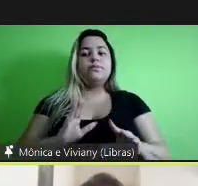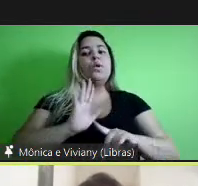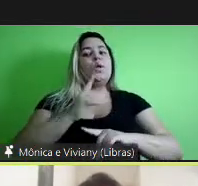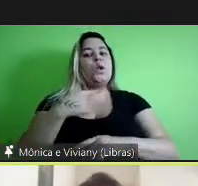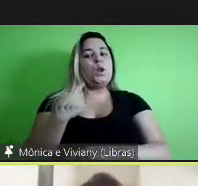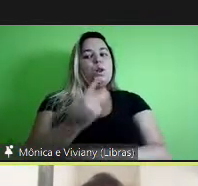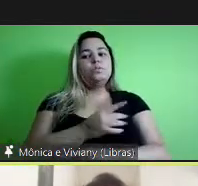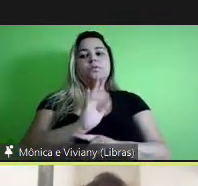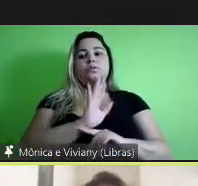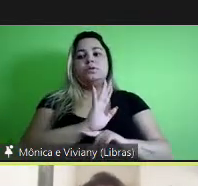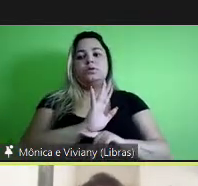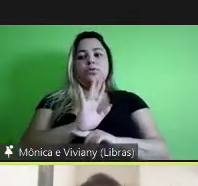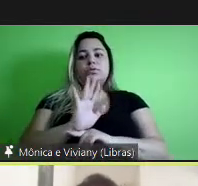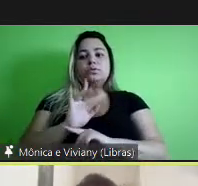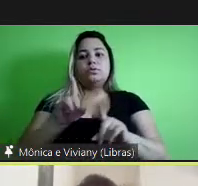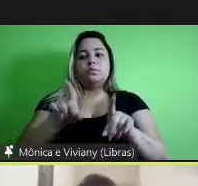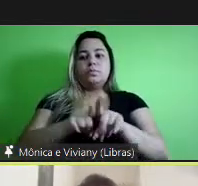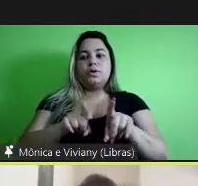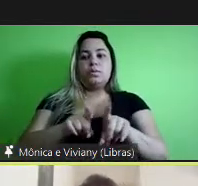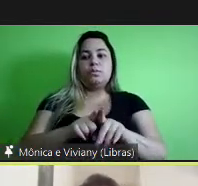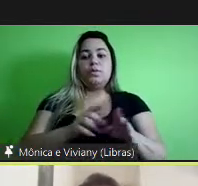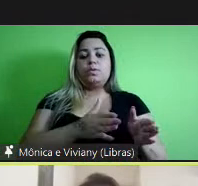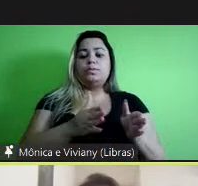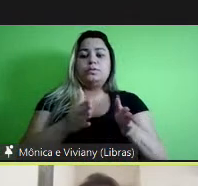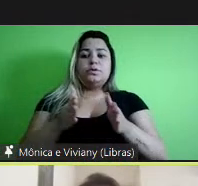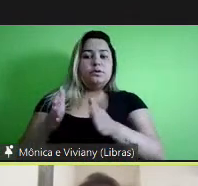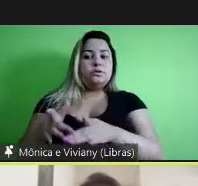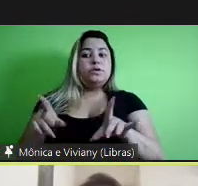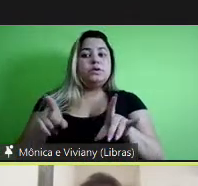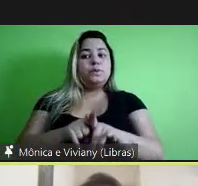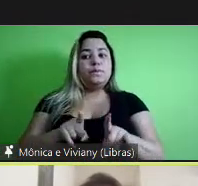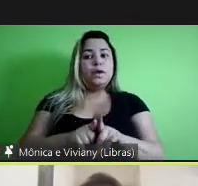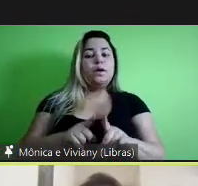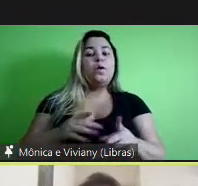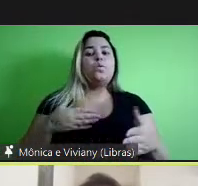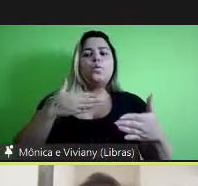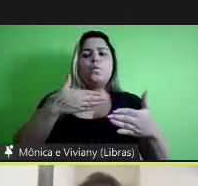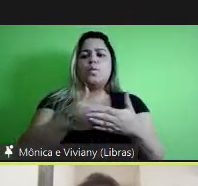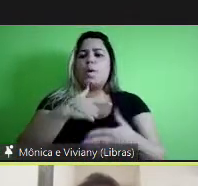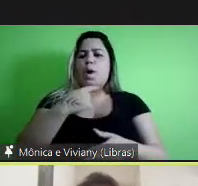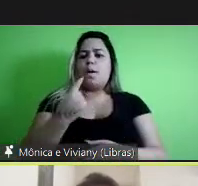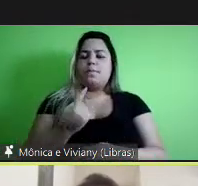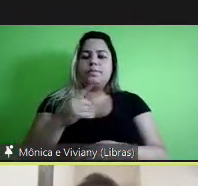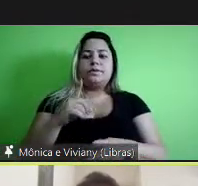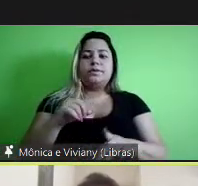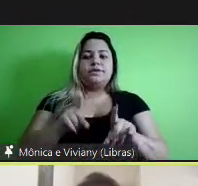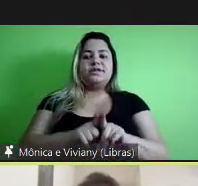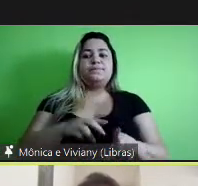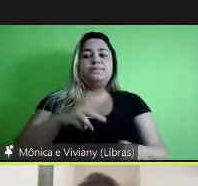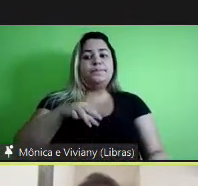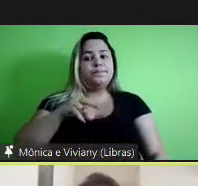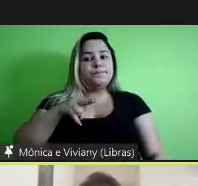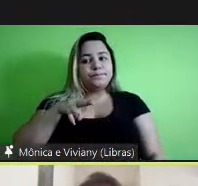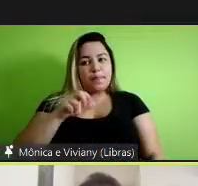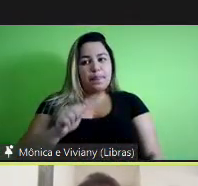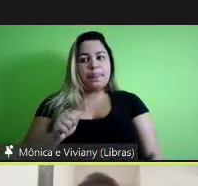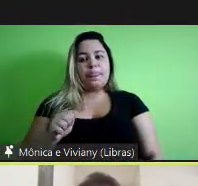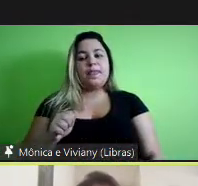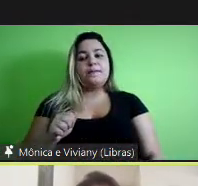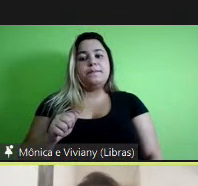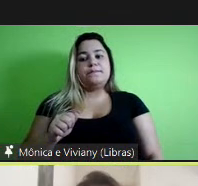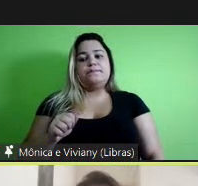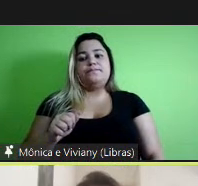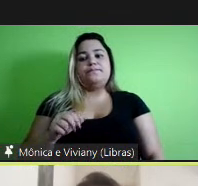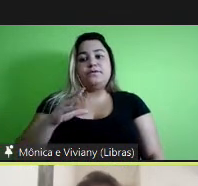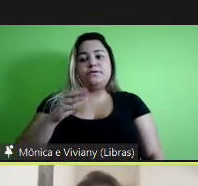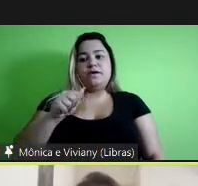measuring. ainda está em processo, né? Mas a barrar no primeiro This momento helped us get into the process of stop this. This is a mine of